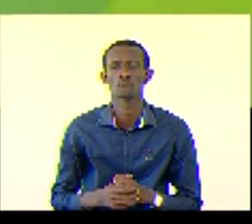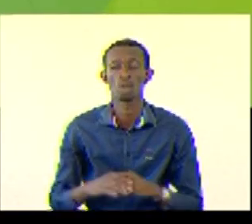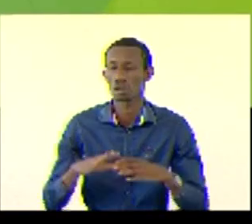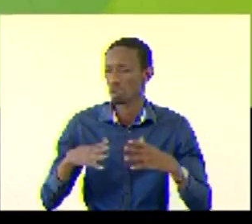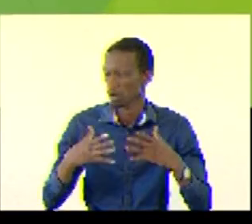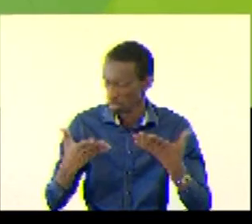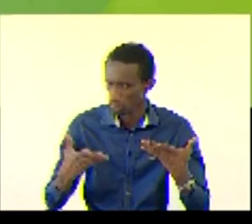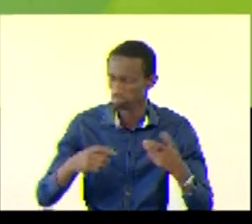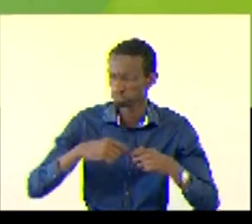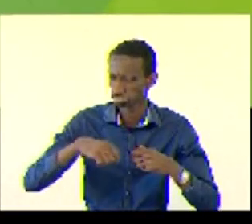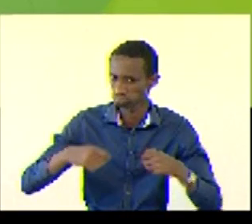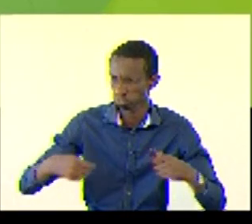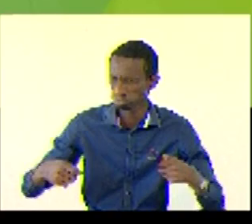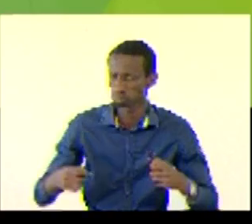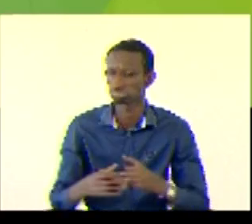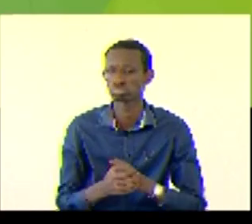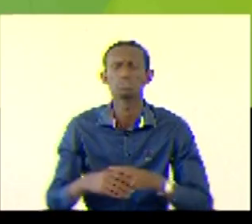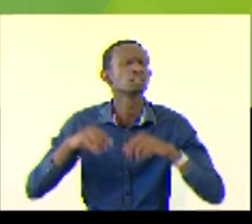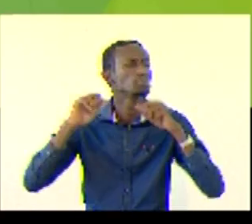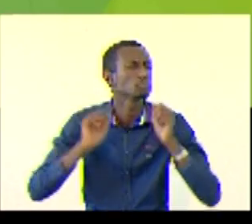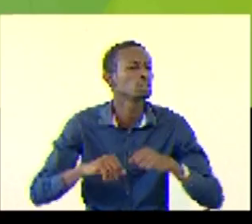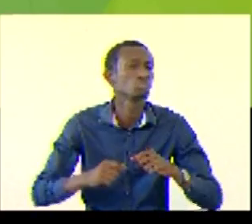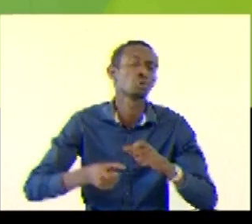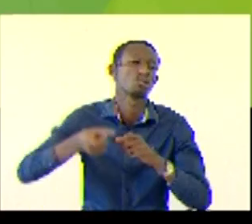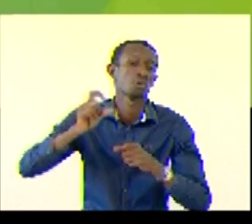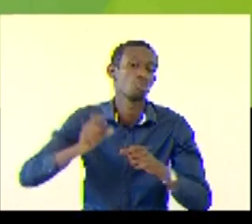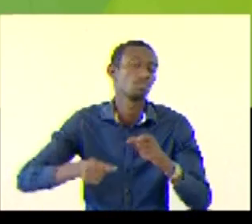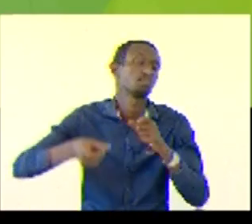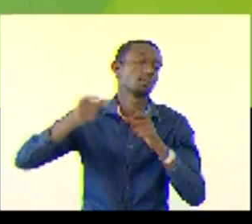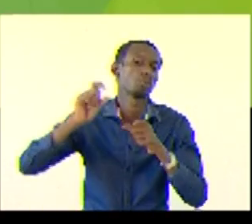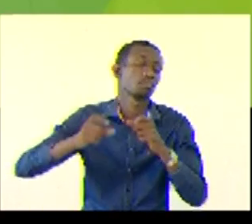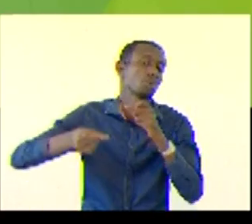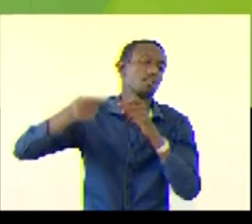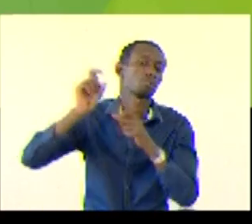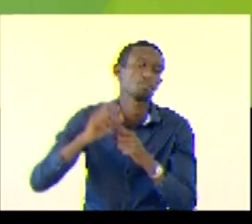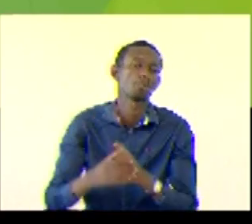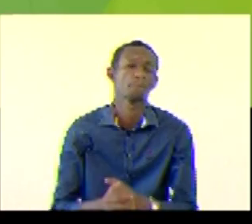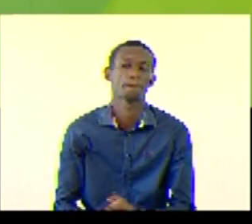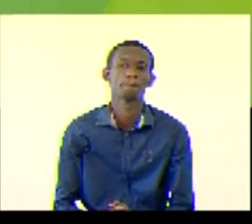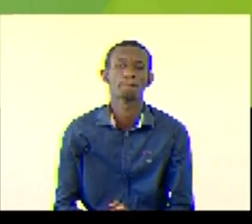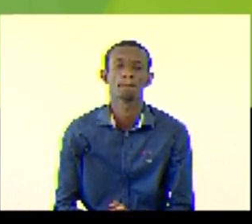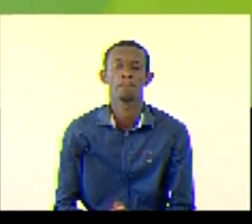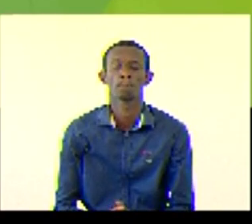reaction can be increased? How can you increase the rate of the reaction here?